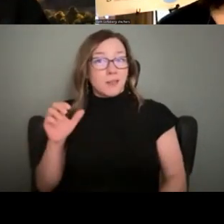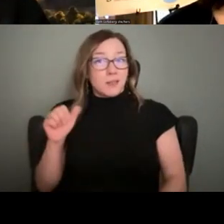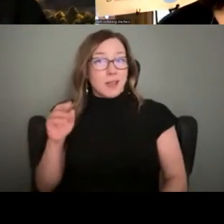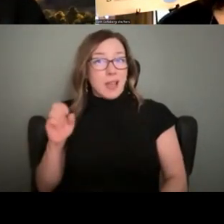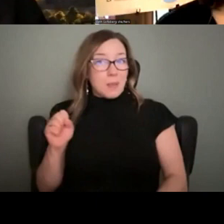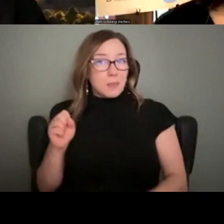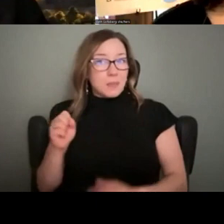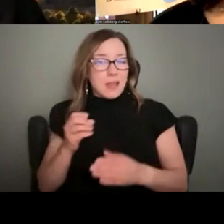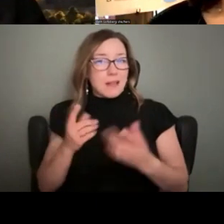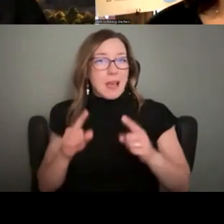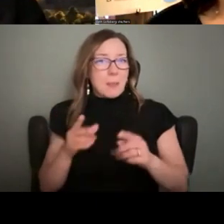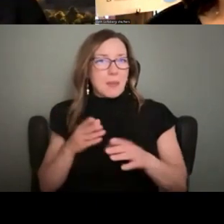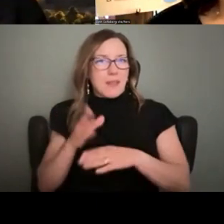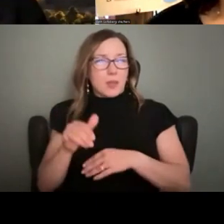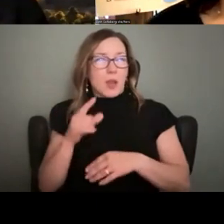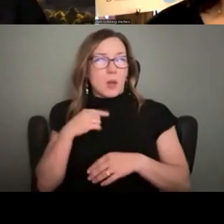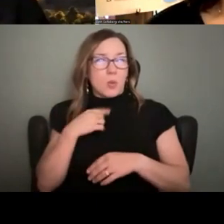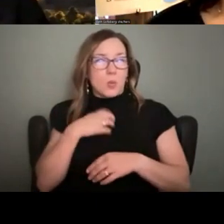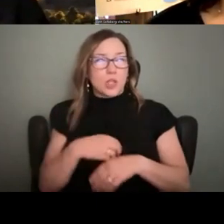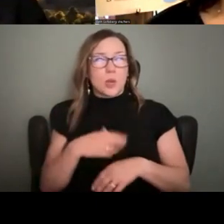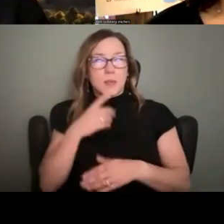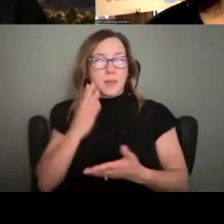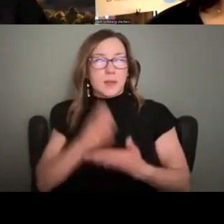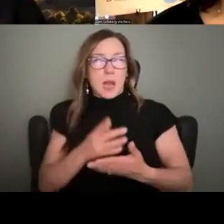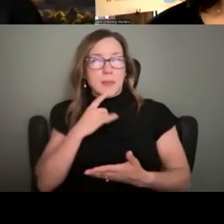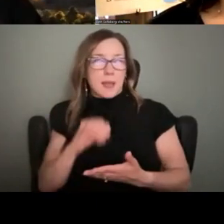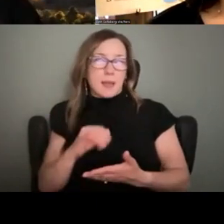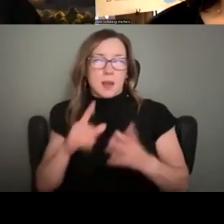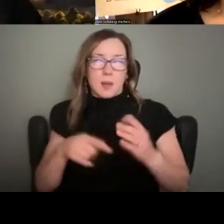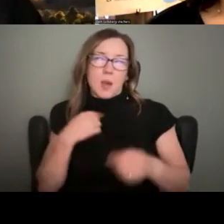that. But so I wish that they would stop saying that about us, but